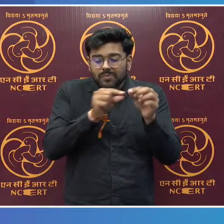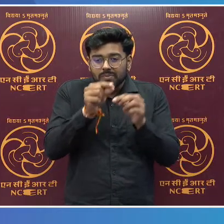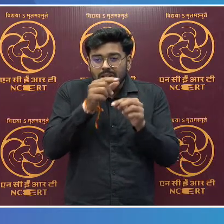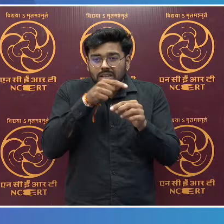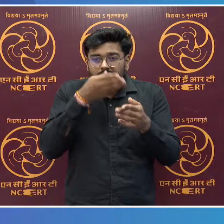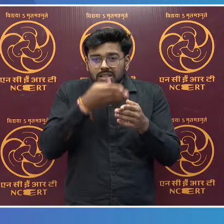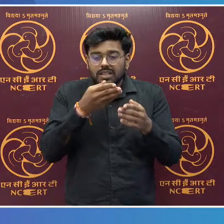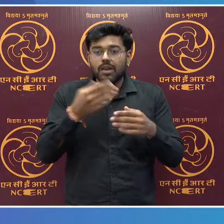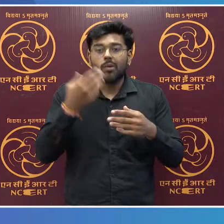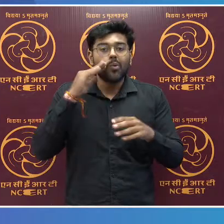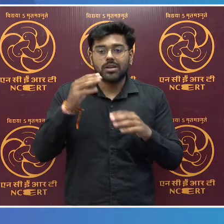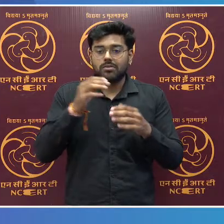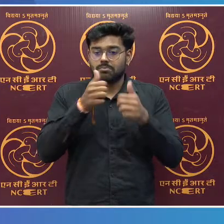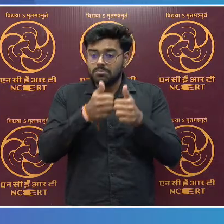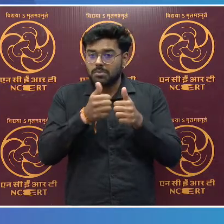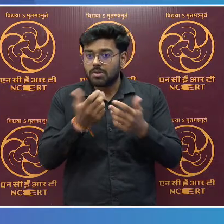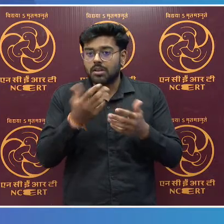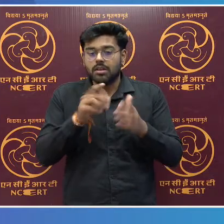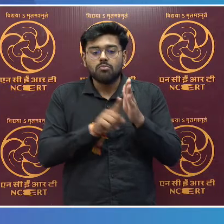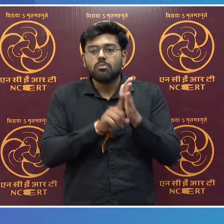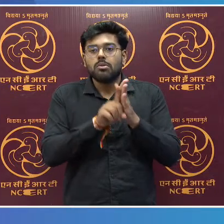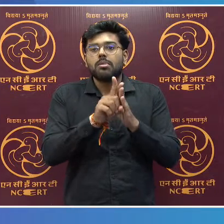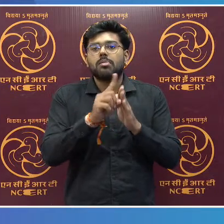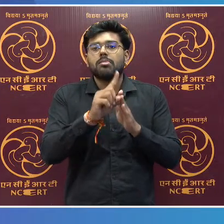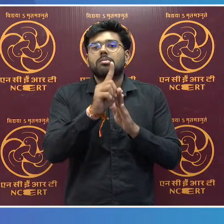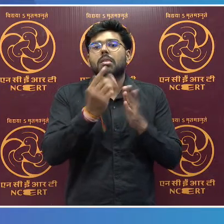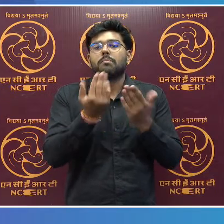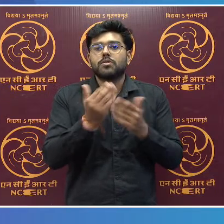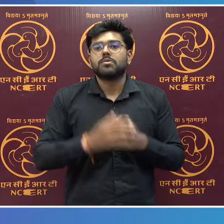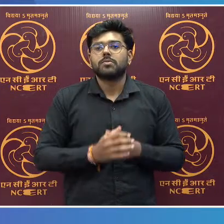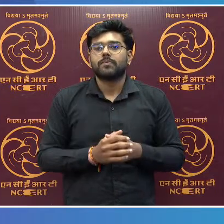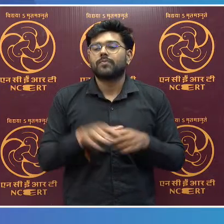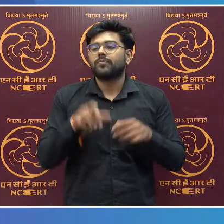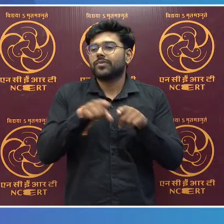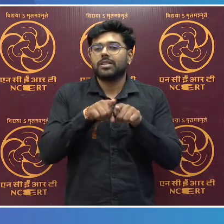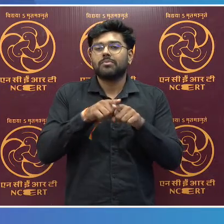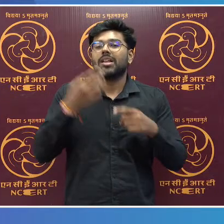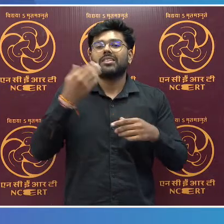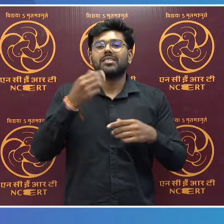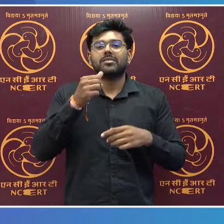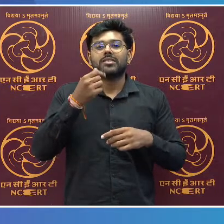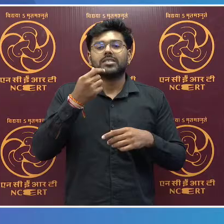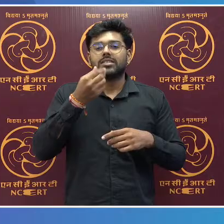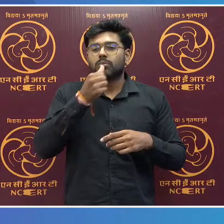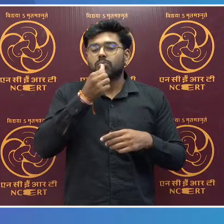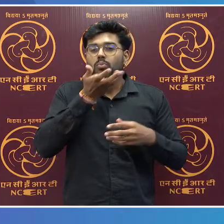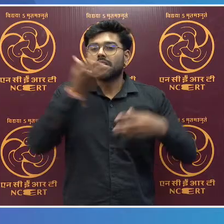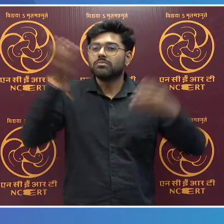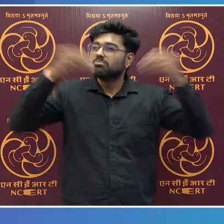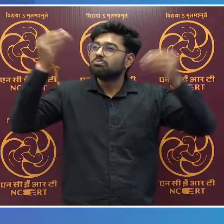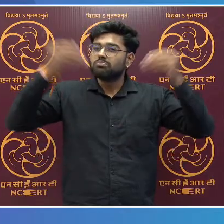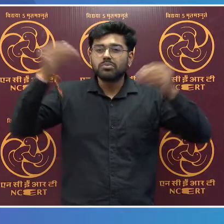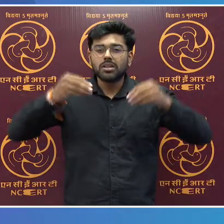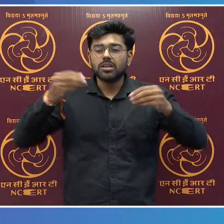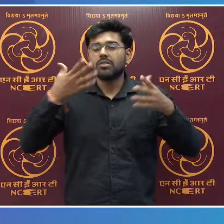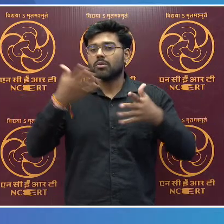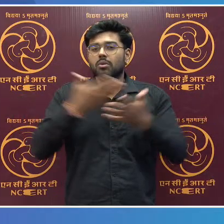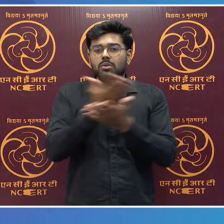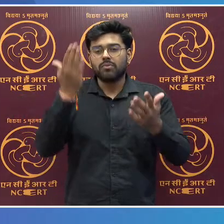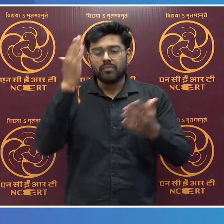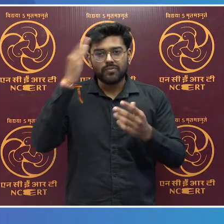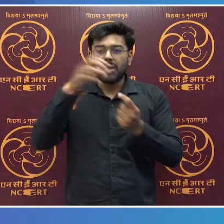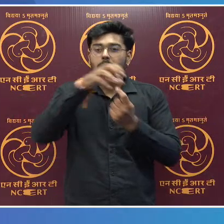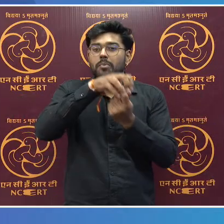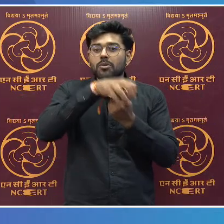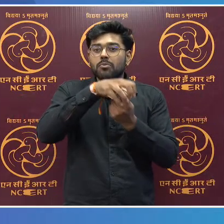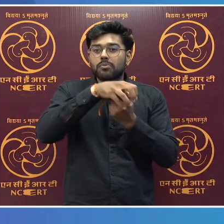right conditions, they will grow up. Now, you see in rainy season, mushrooms, again it is a kind of